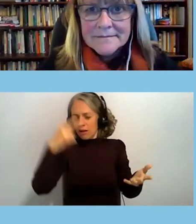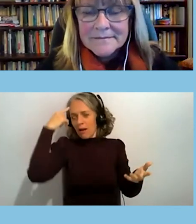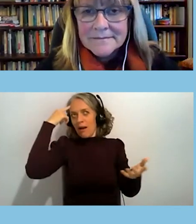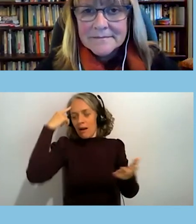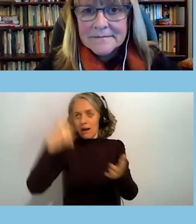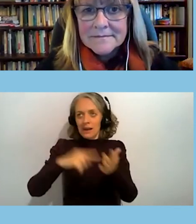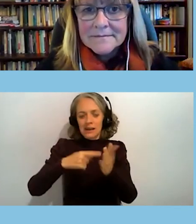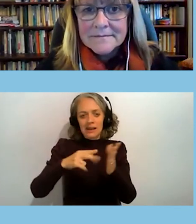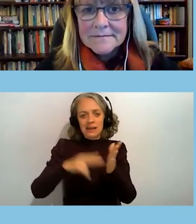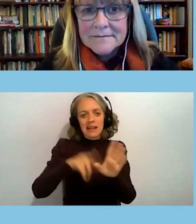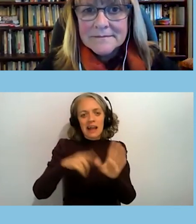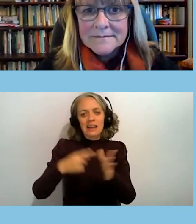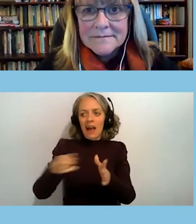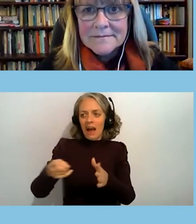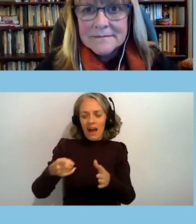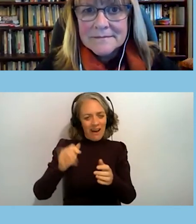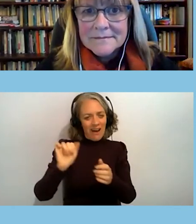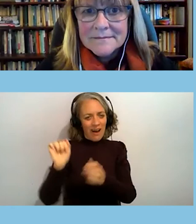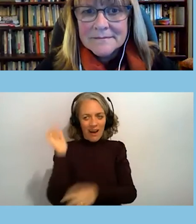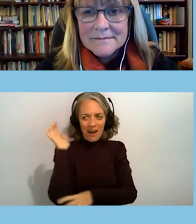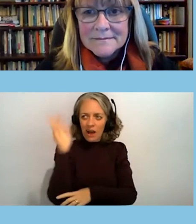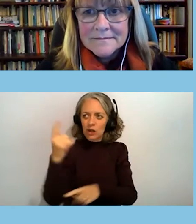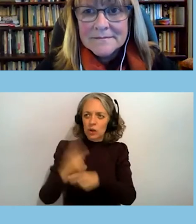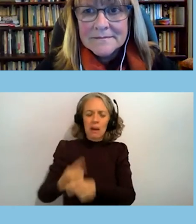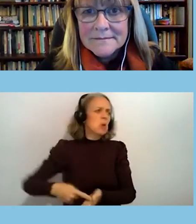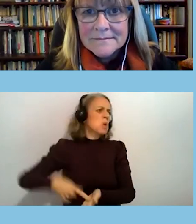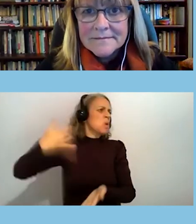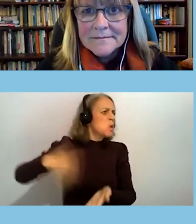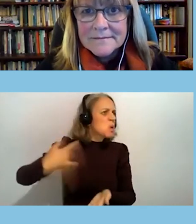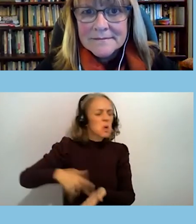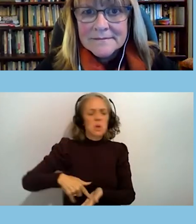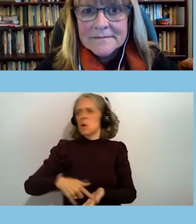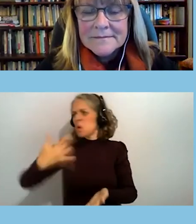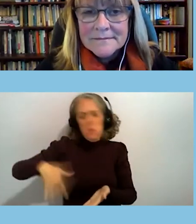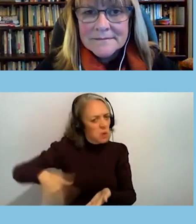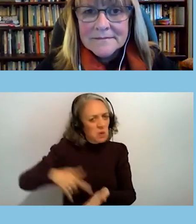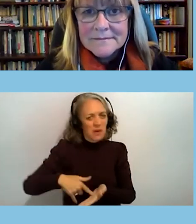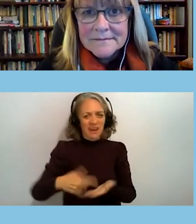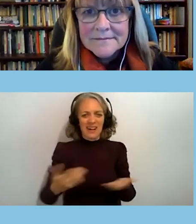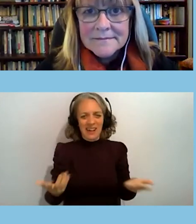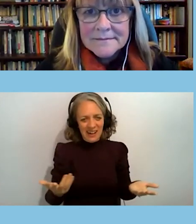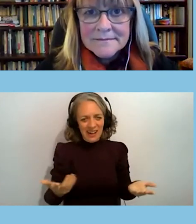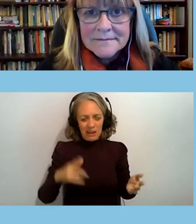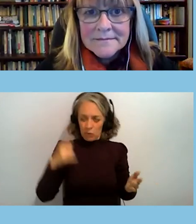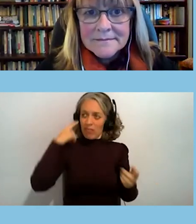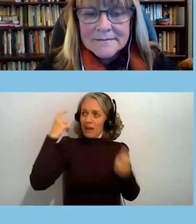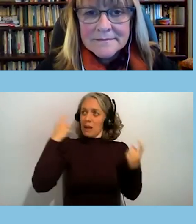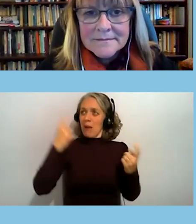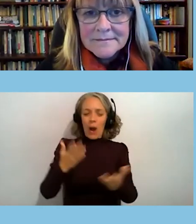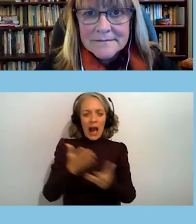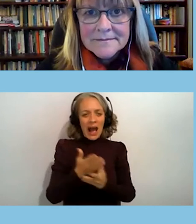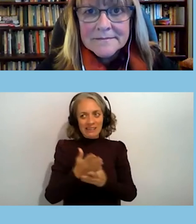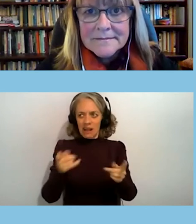about expense talk and the sort of expense talk that comes into play when we come to think about access, maybe